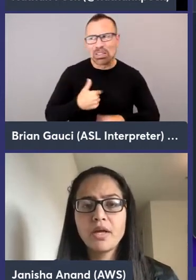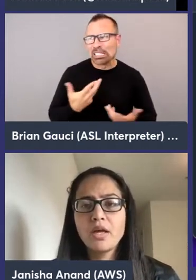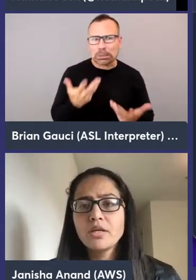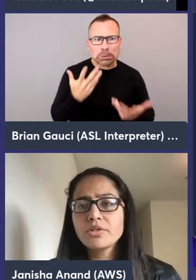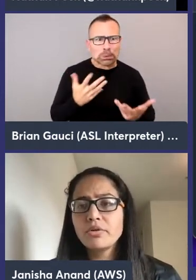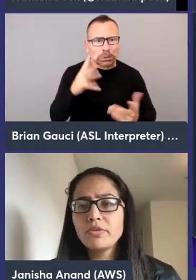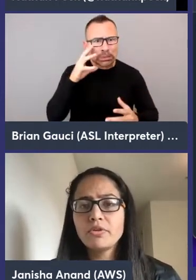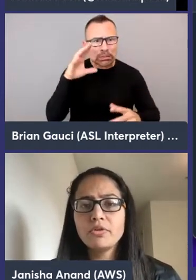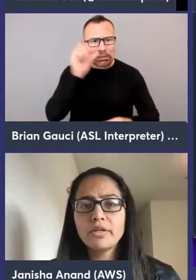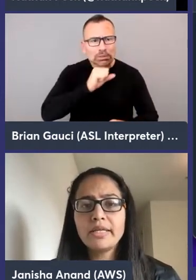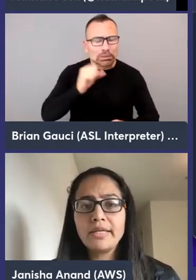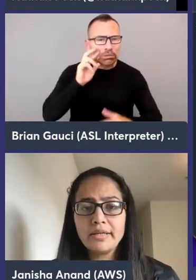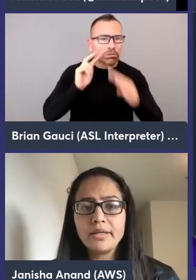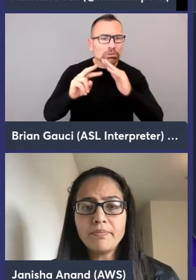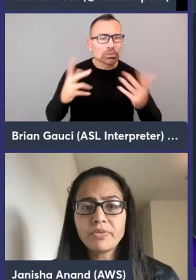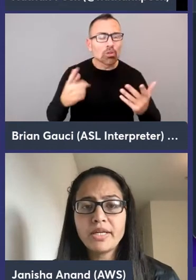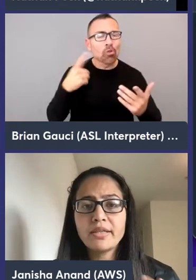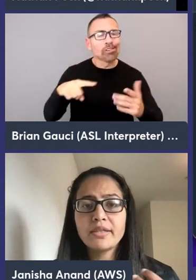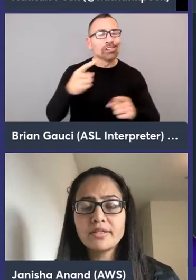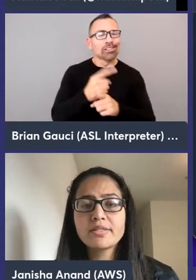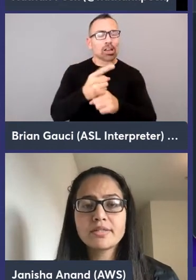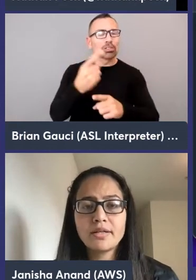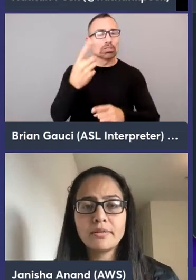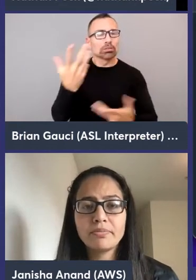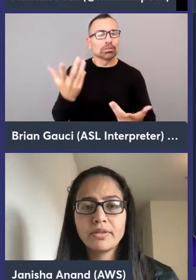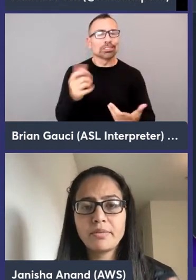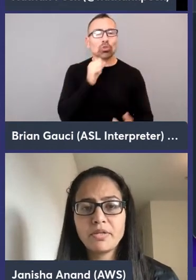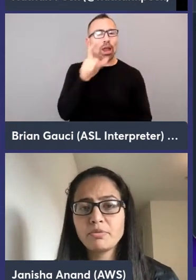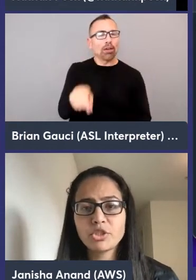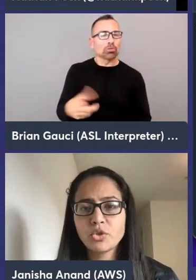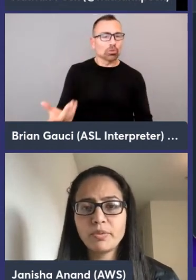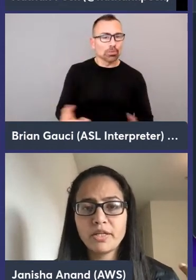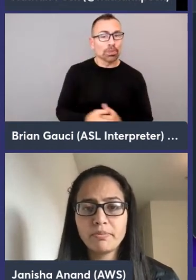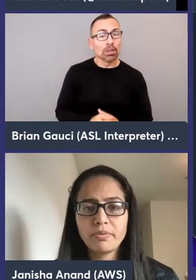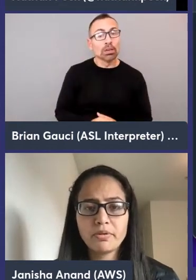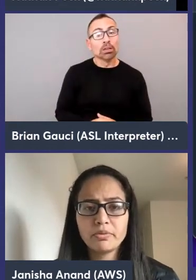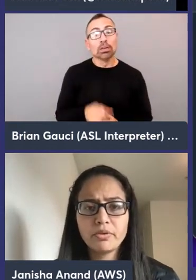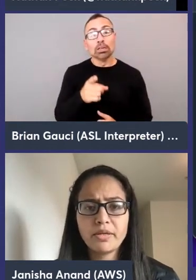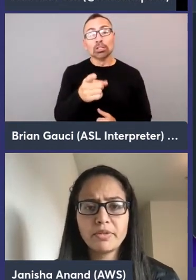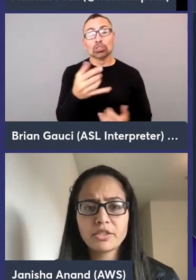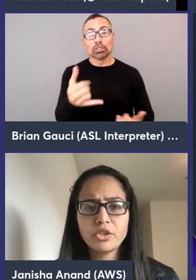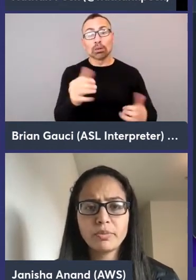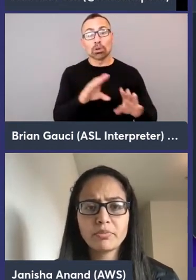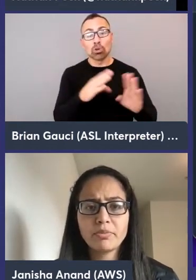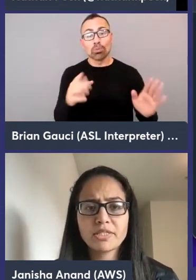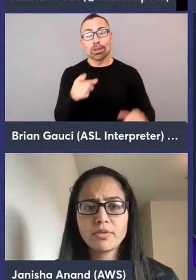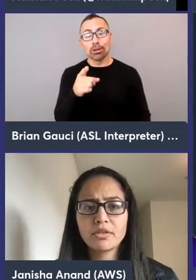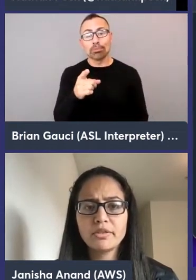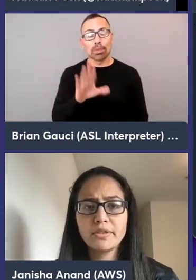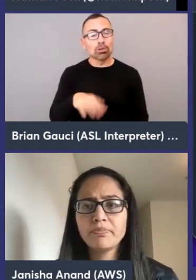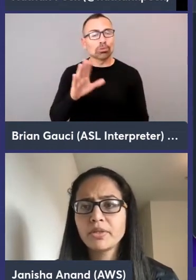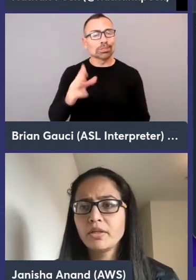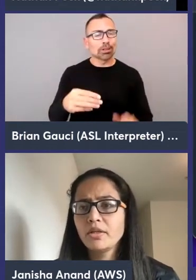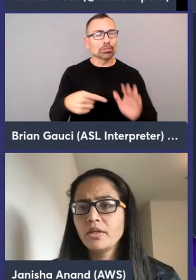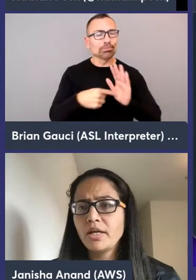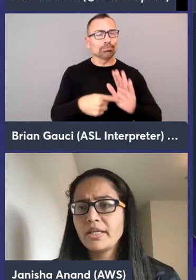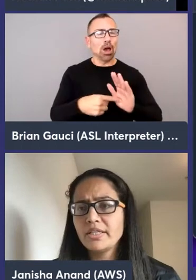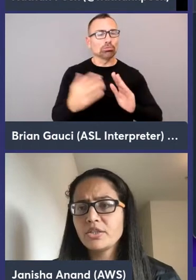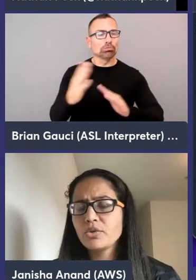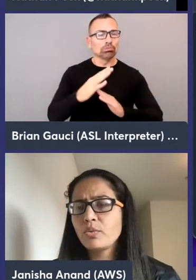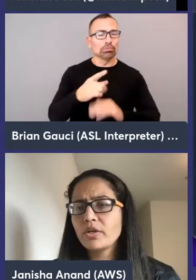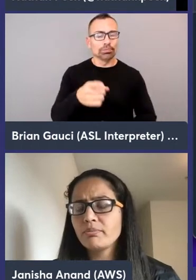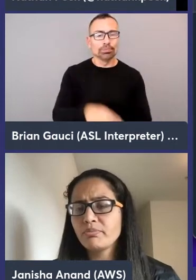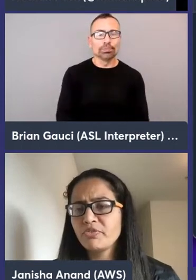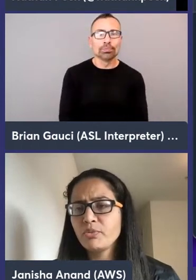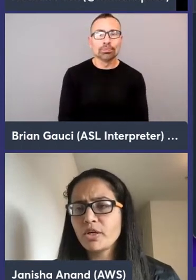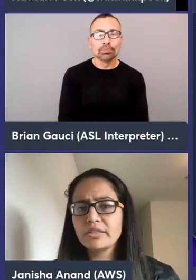there. So if you look here in this, let me just open up, let me actually open up the best model here. I can either